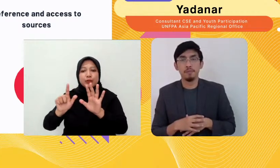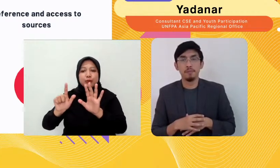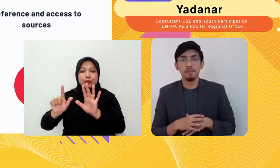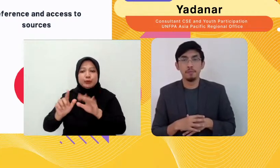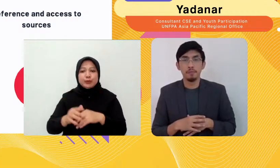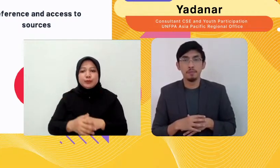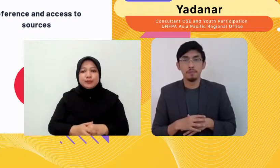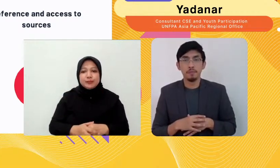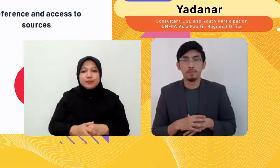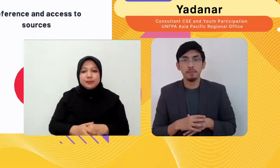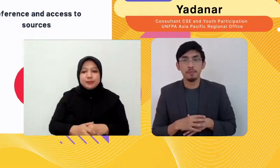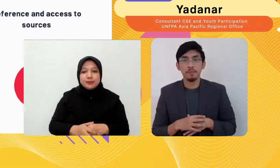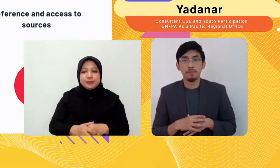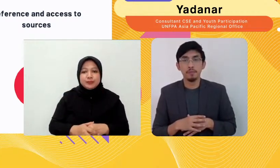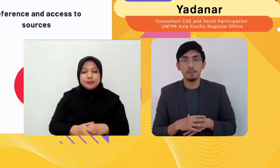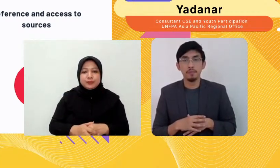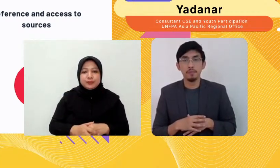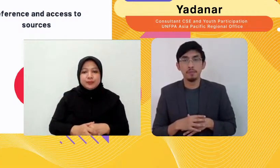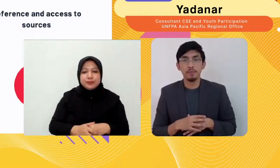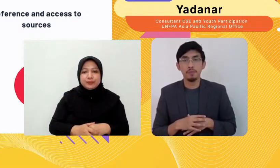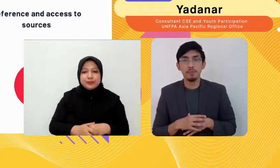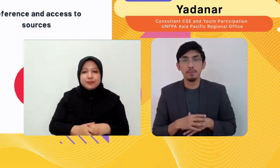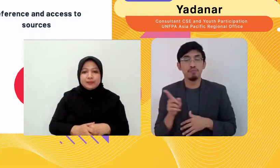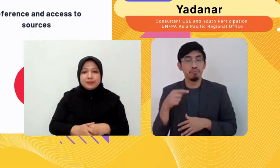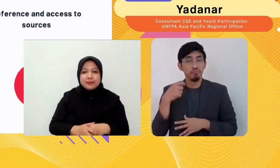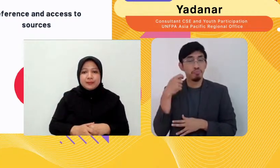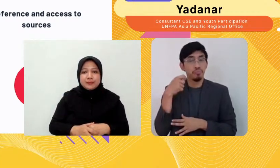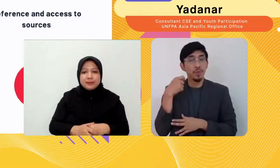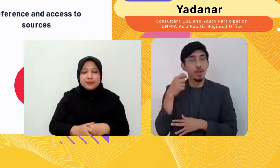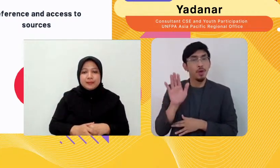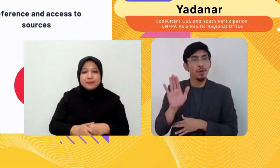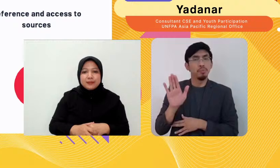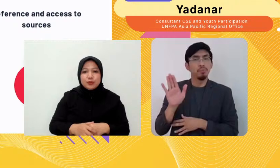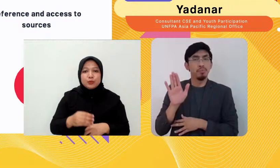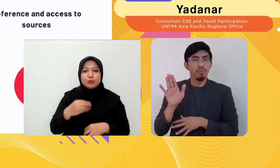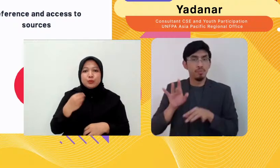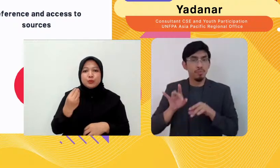Yeah, please let me change the screen.